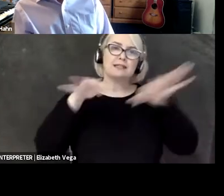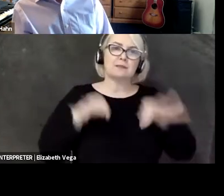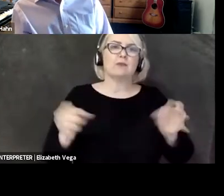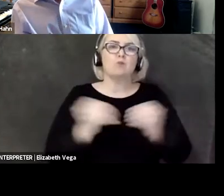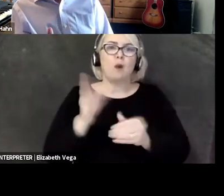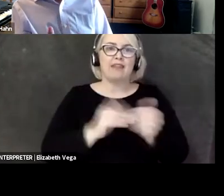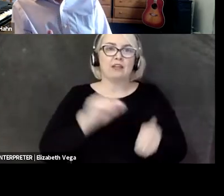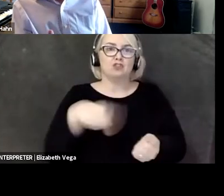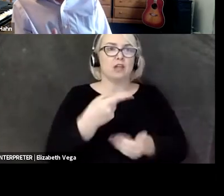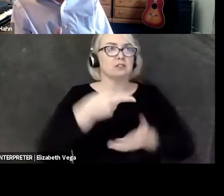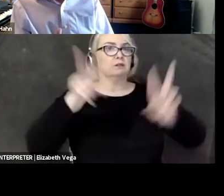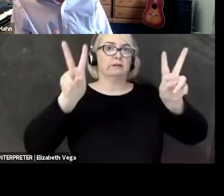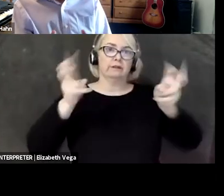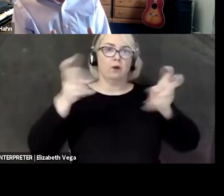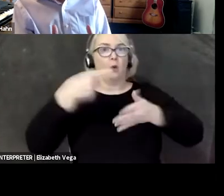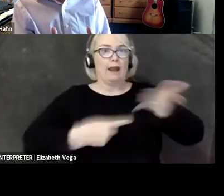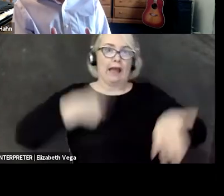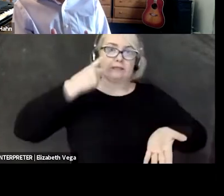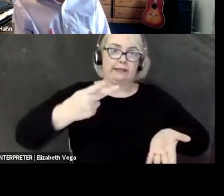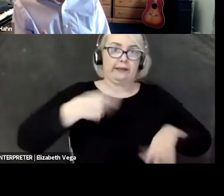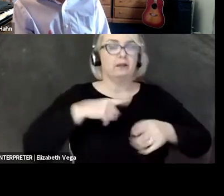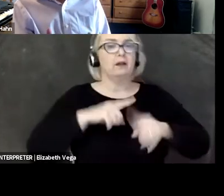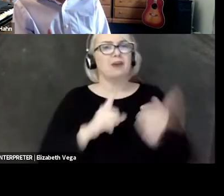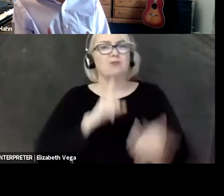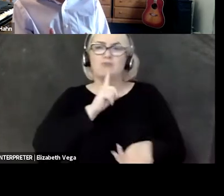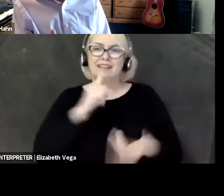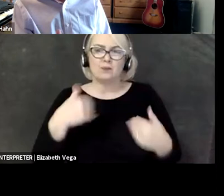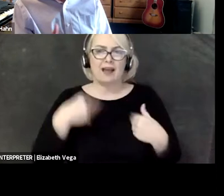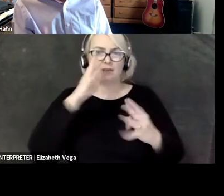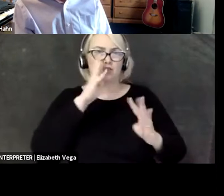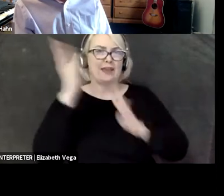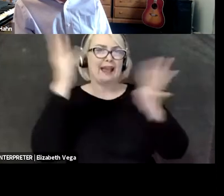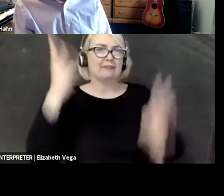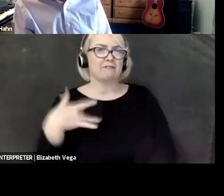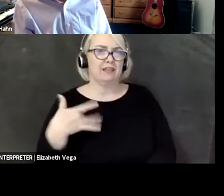bolts of what's going on, but really having a creative feeling and a sense of